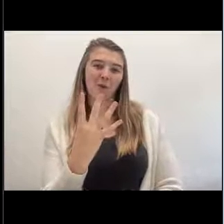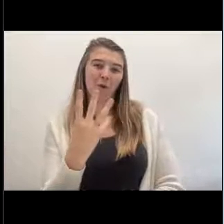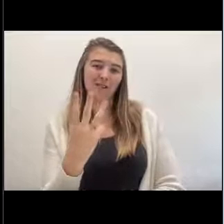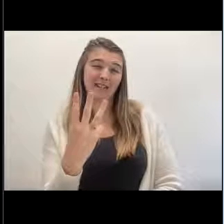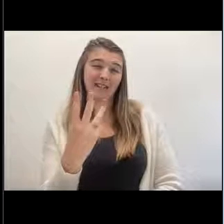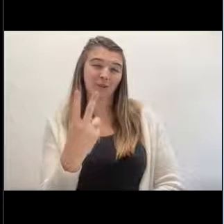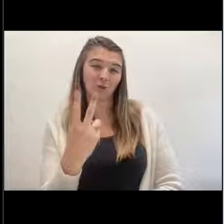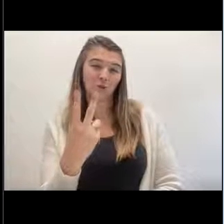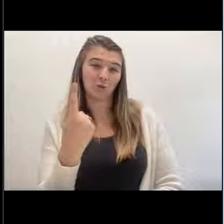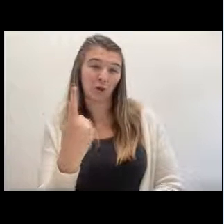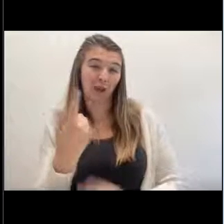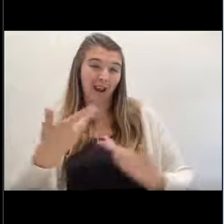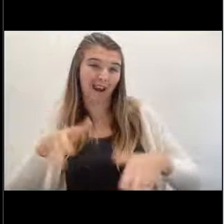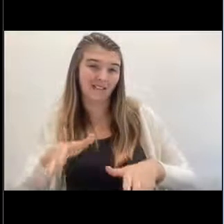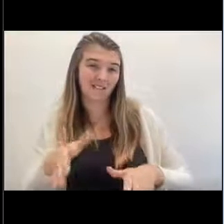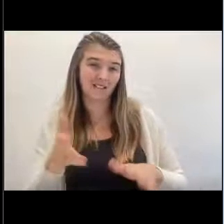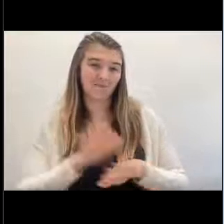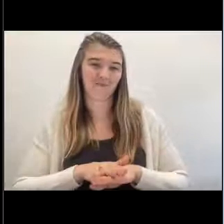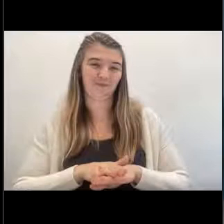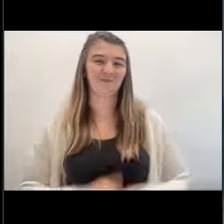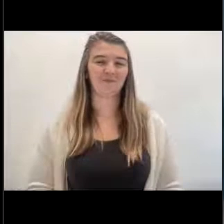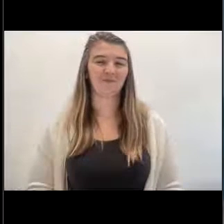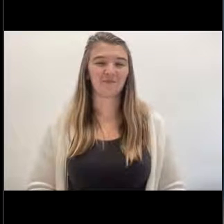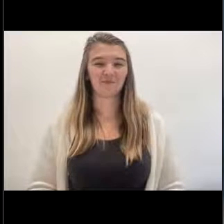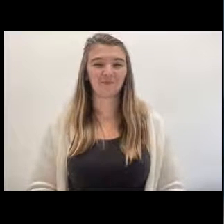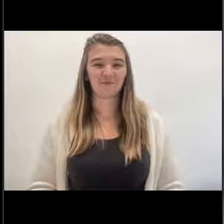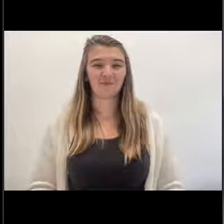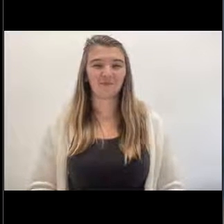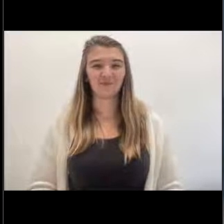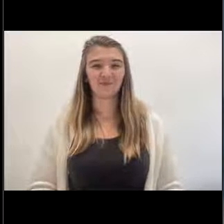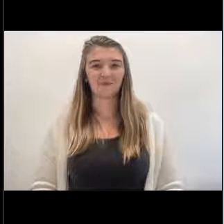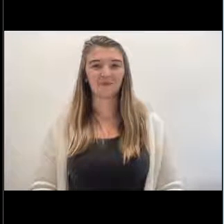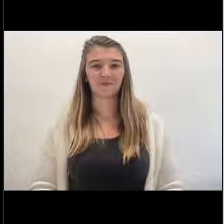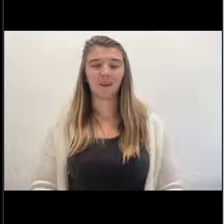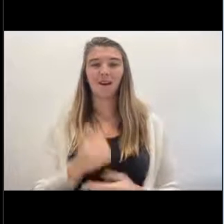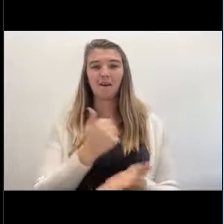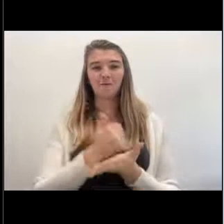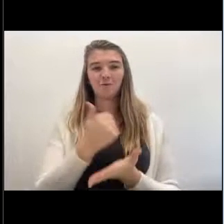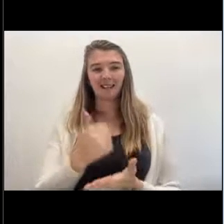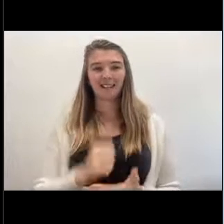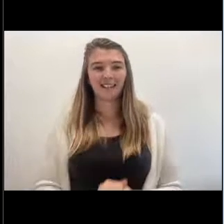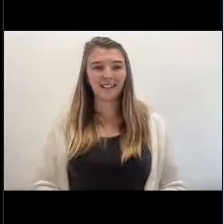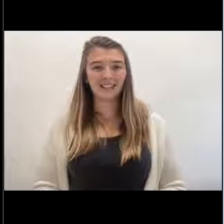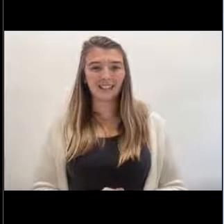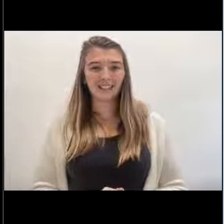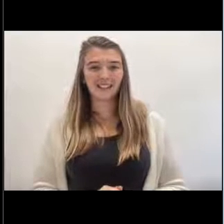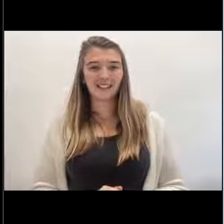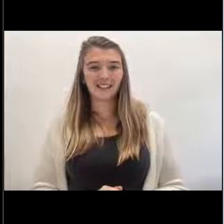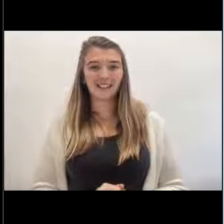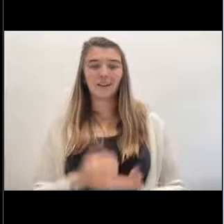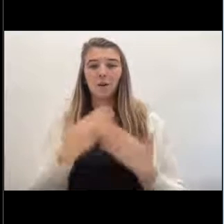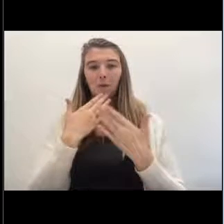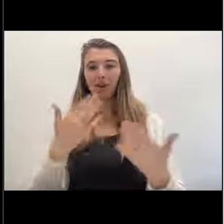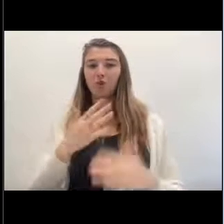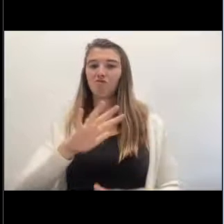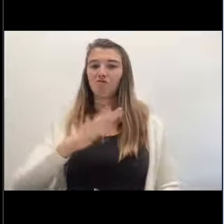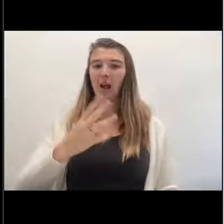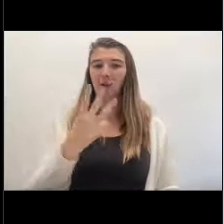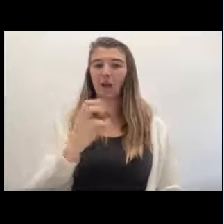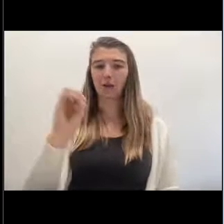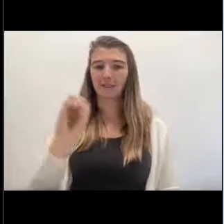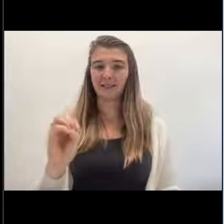3, 2, 1. Brilliant. Brilliant. Thank you very much for this. Around 30%. Again,